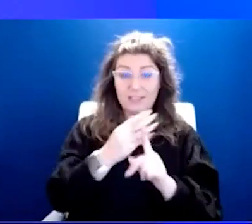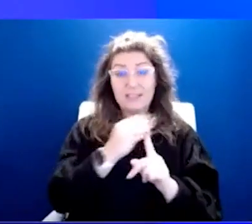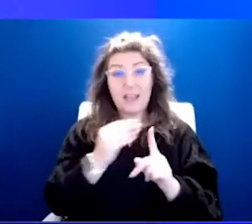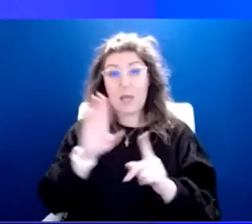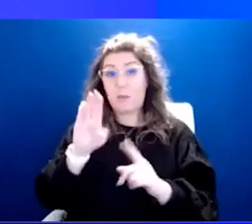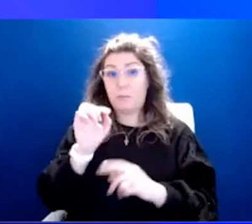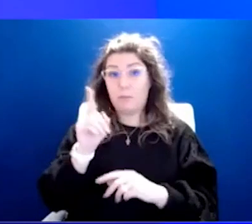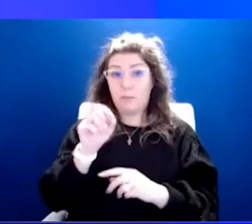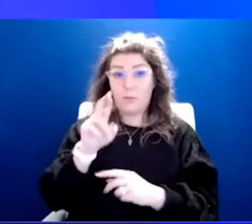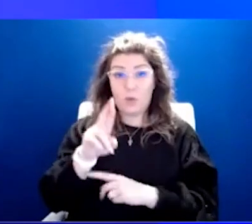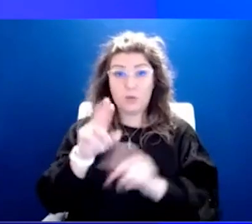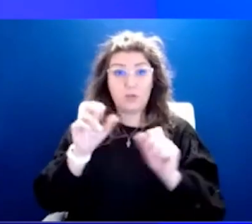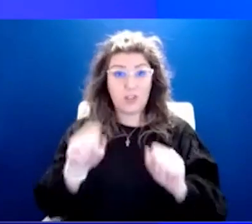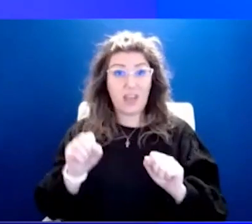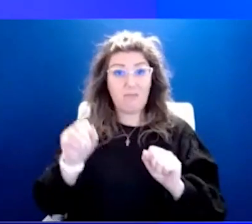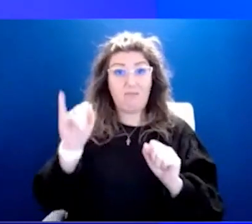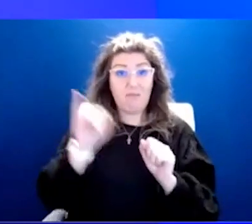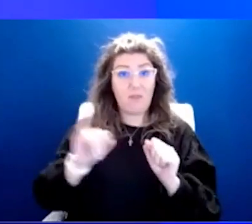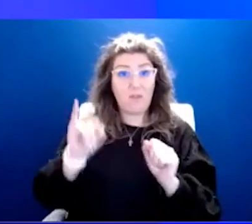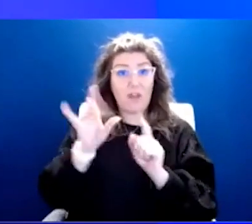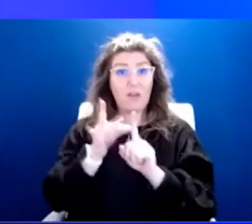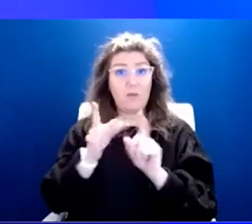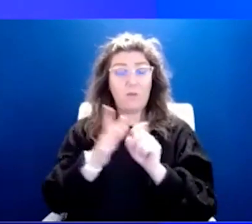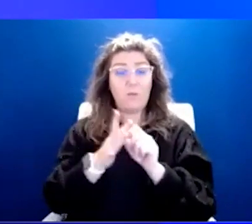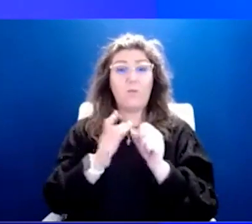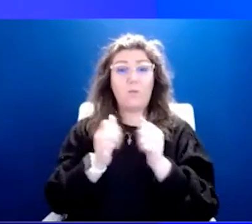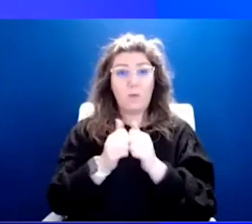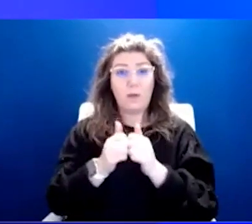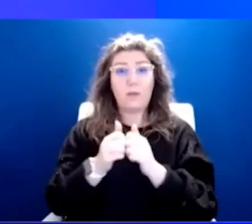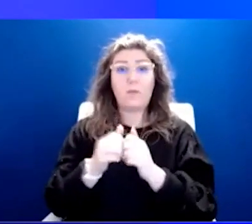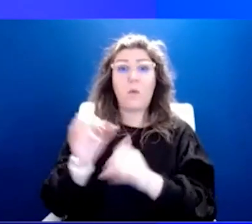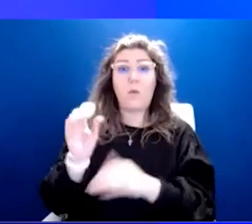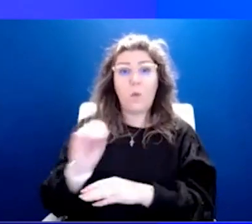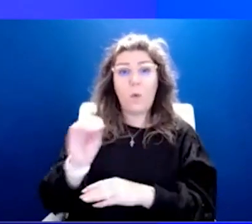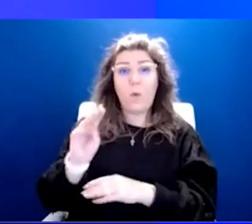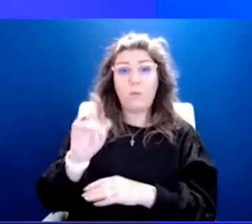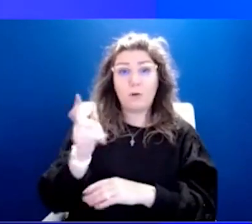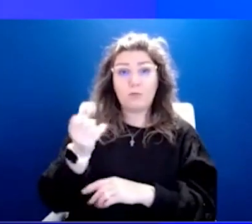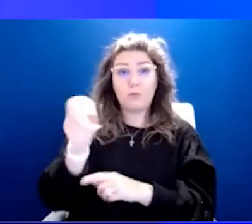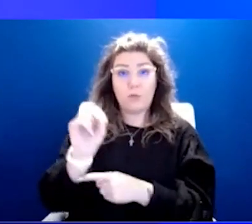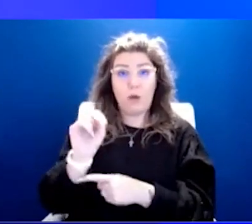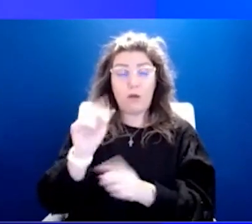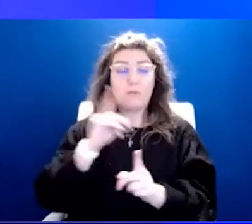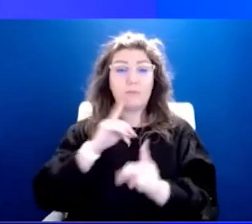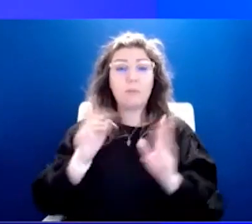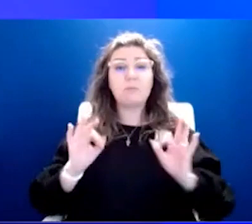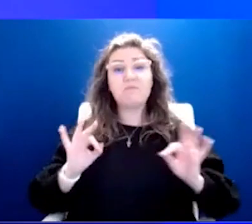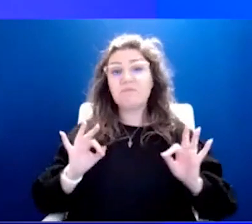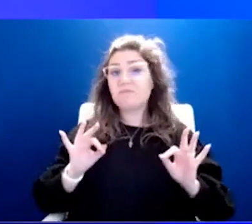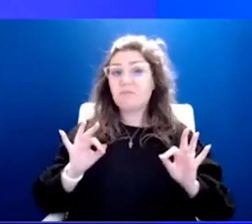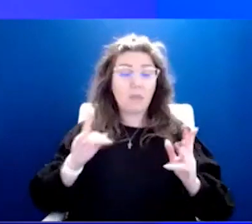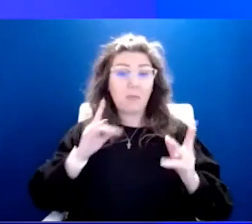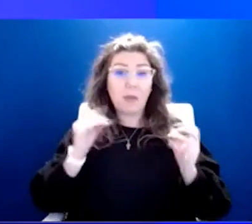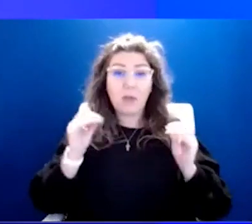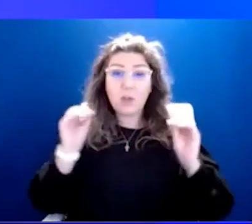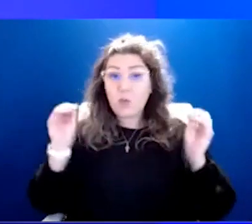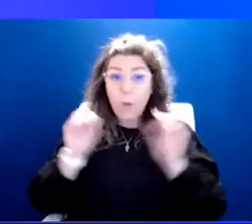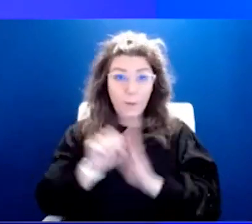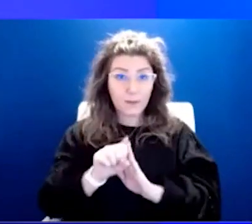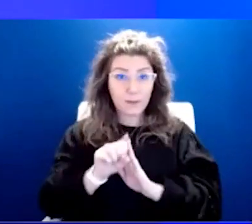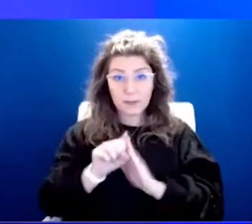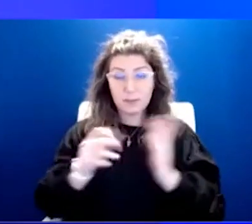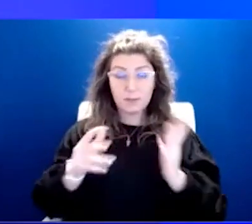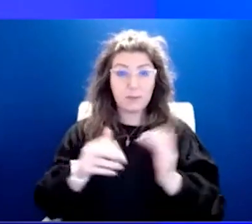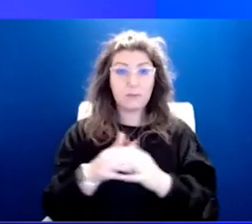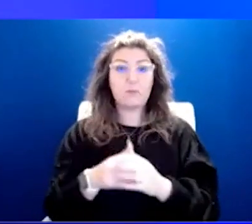can be infected with Omicron. And they may have very mild symptoms, maybe not even any symptoms. So remember that the